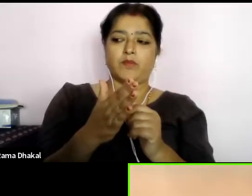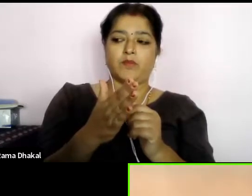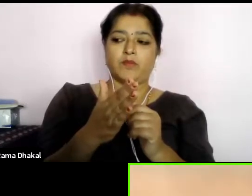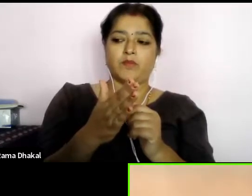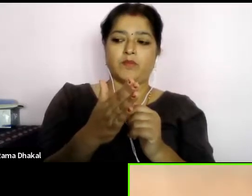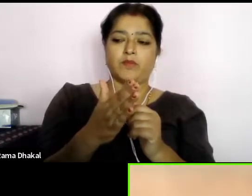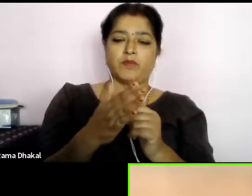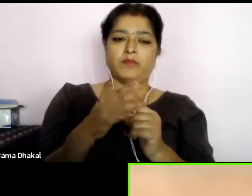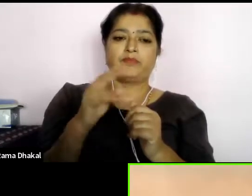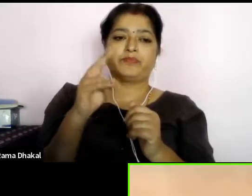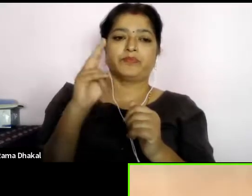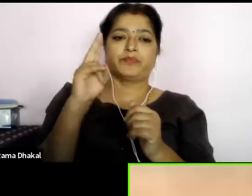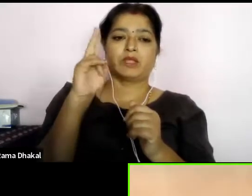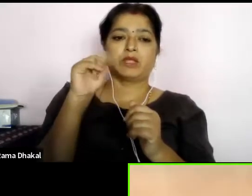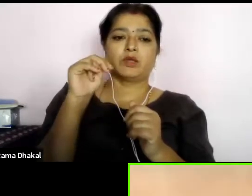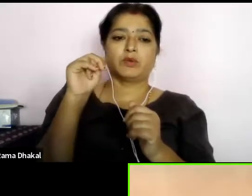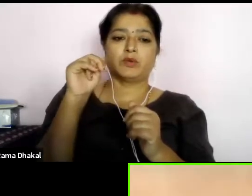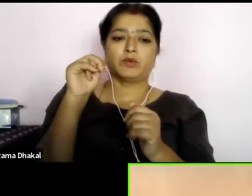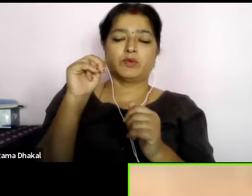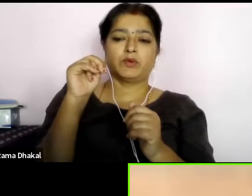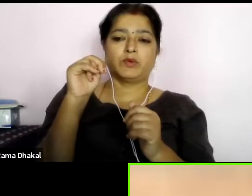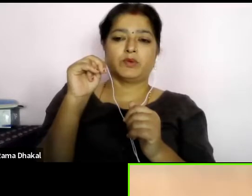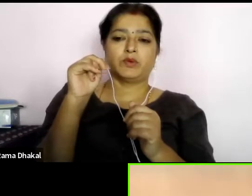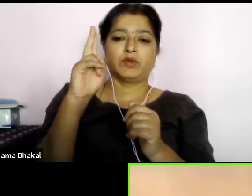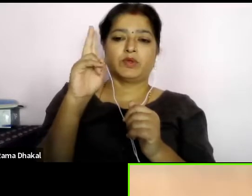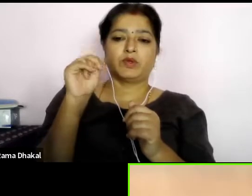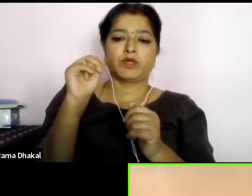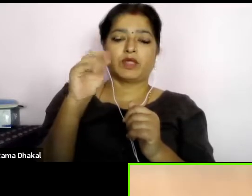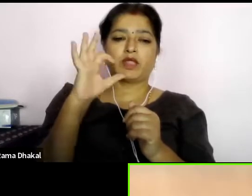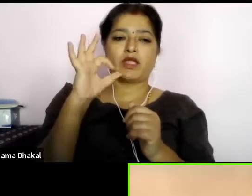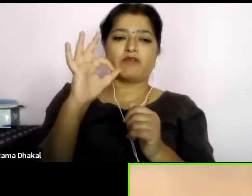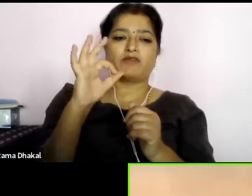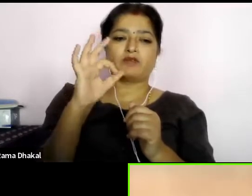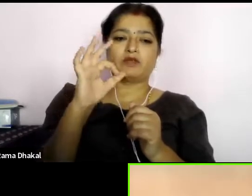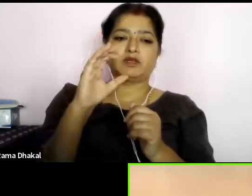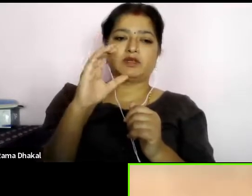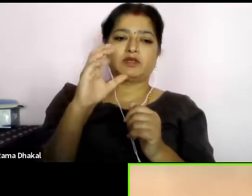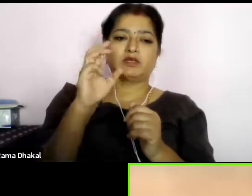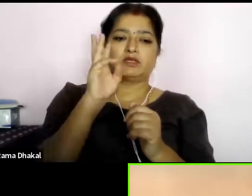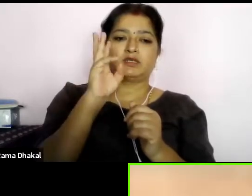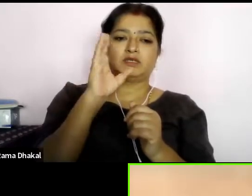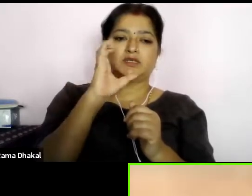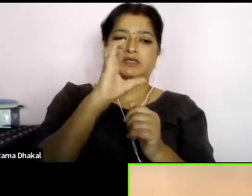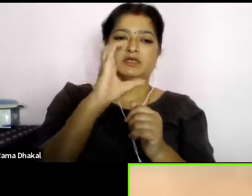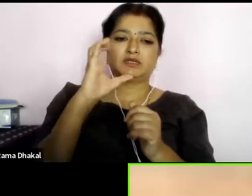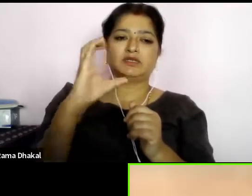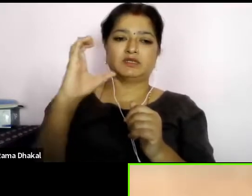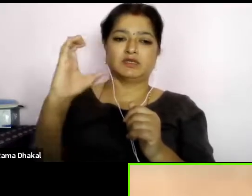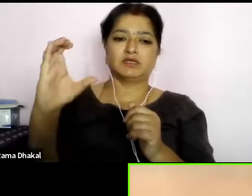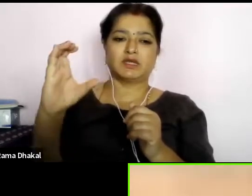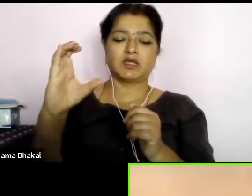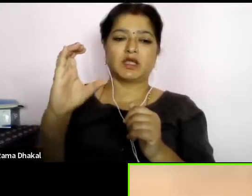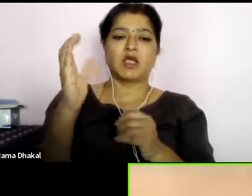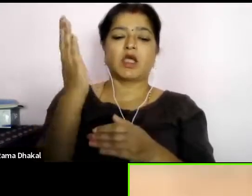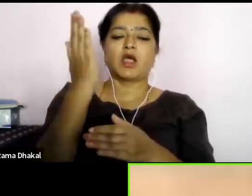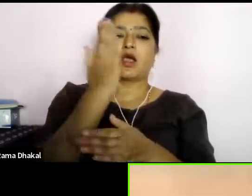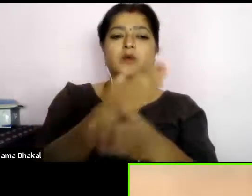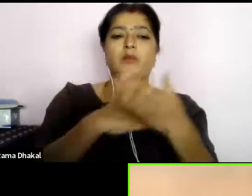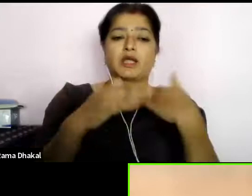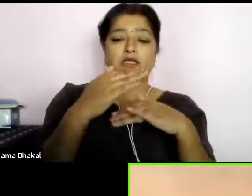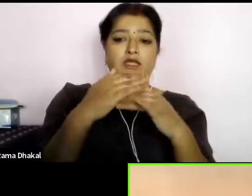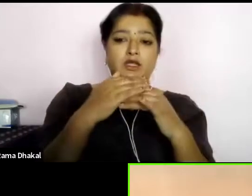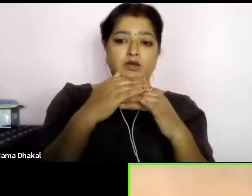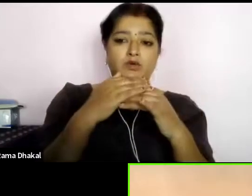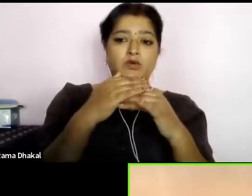the collaboration of the UN European Disability Forum, the International Disability Alliance, and the McGill University of